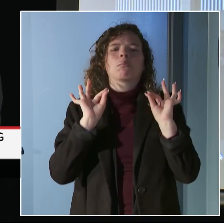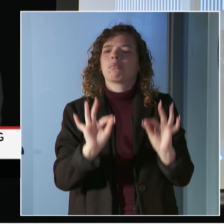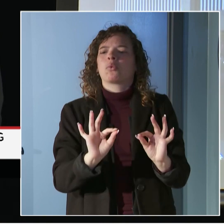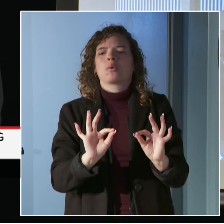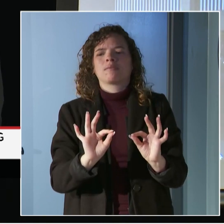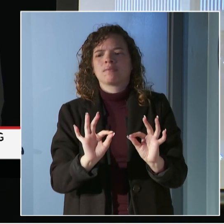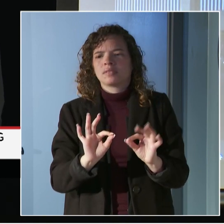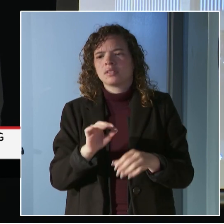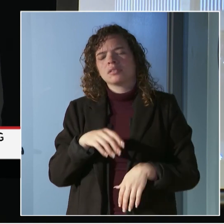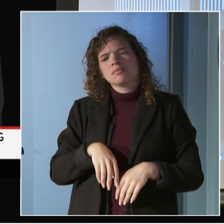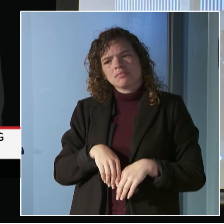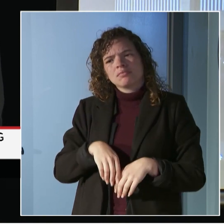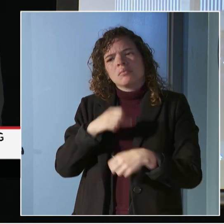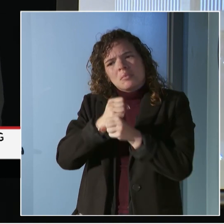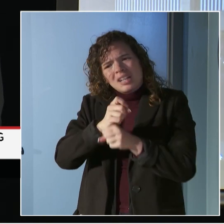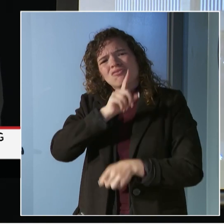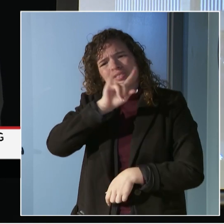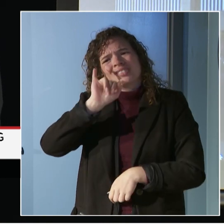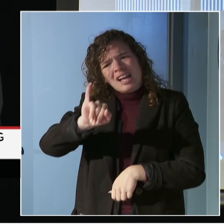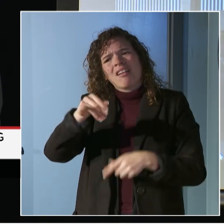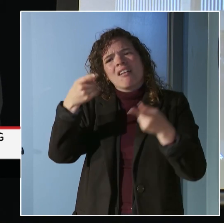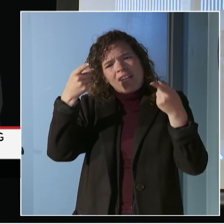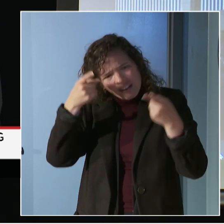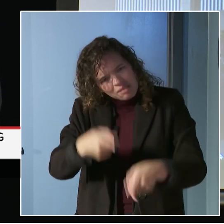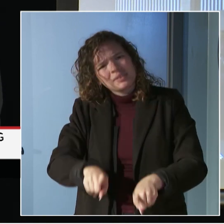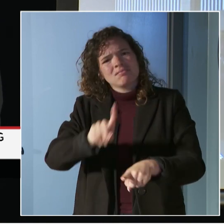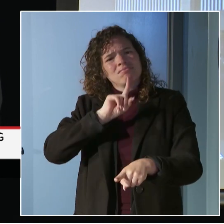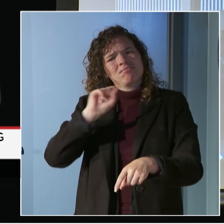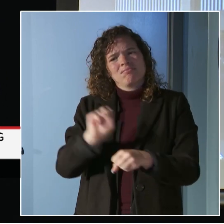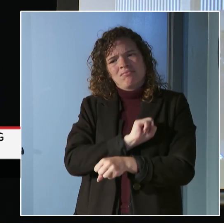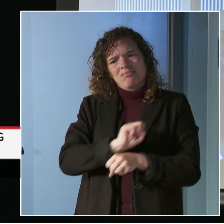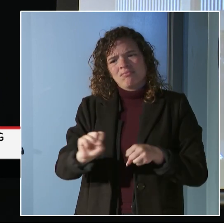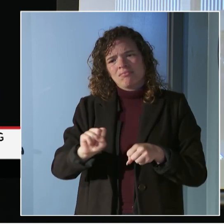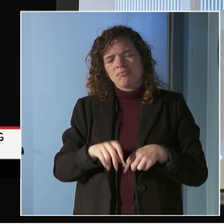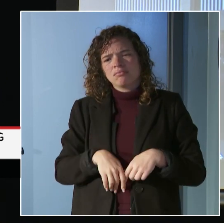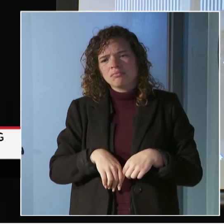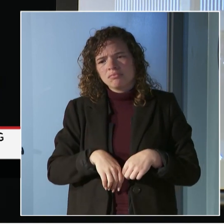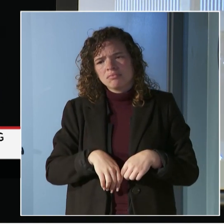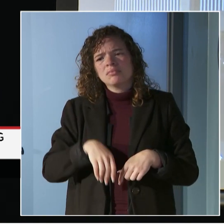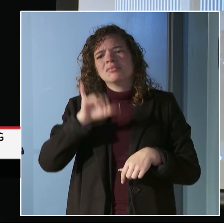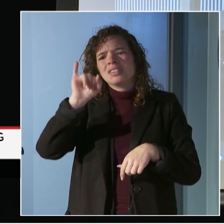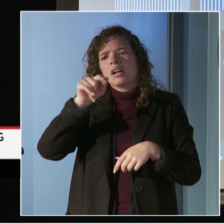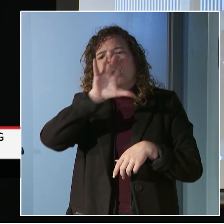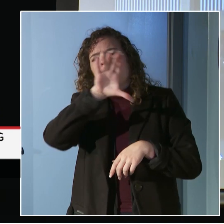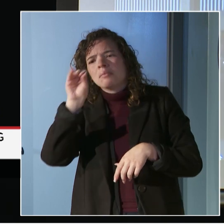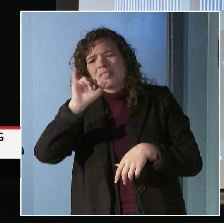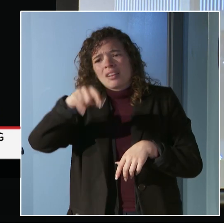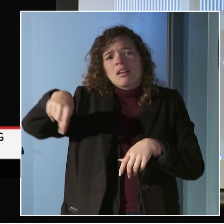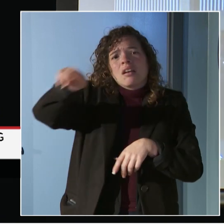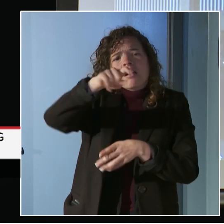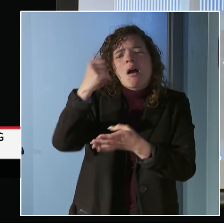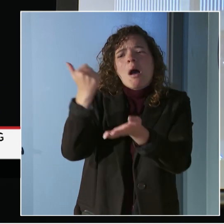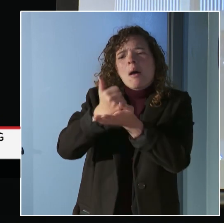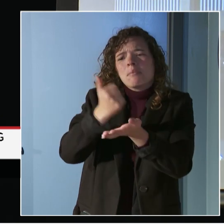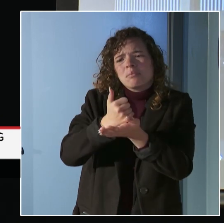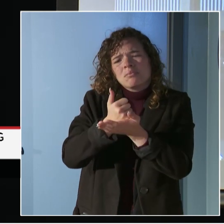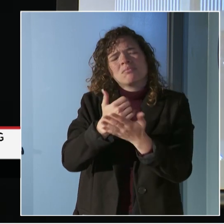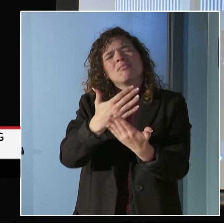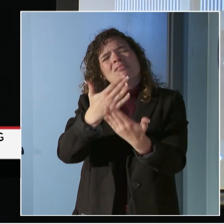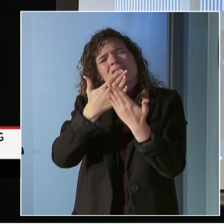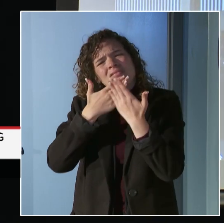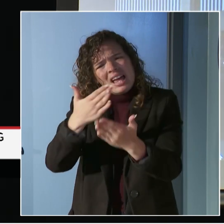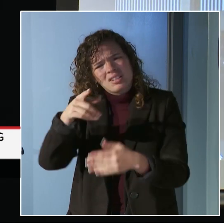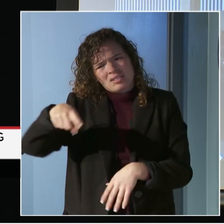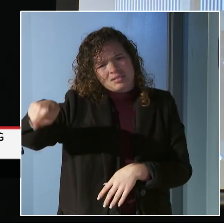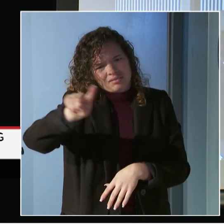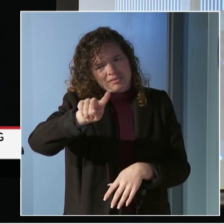true. On the private side, we thank our friends at Equity Plus, at Gershman Investment, R4 Capital, Enterprise Community